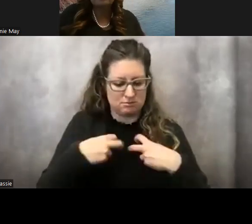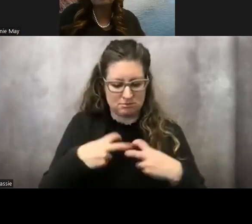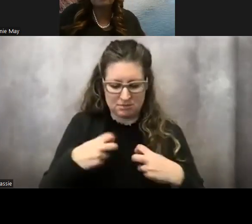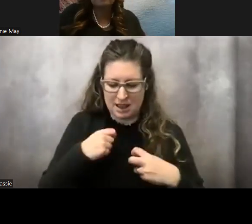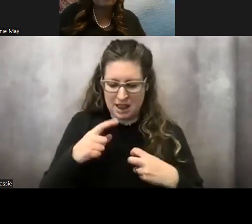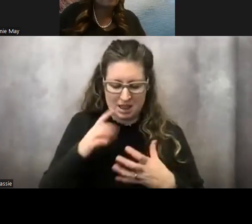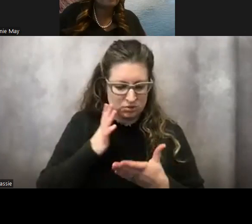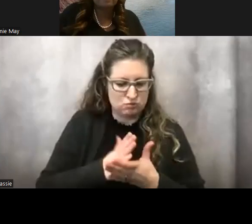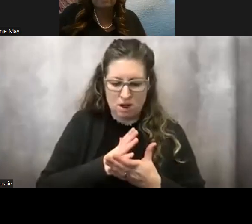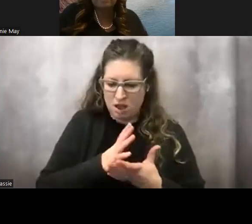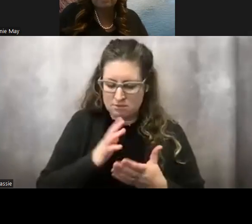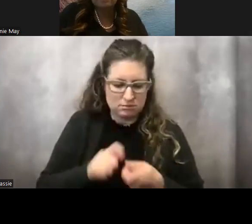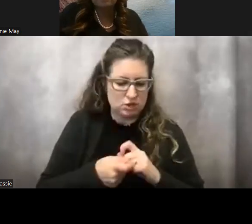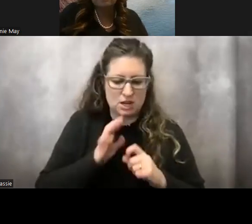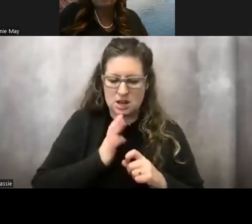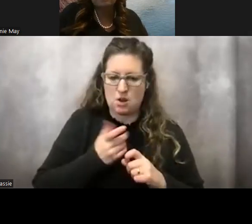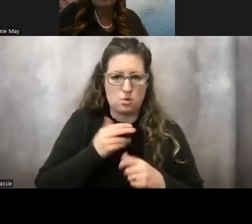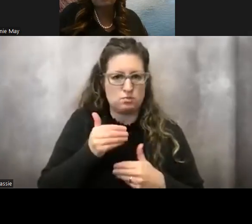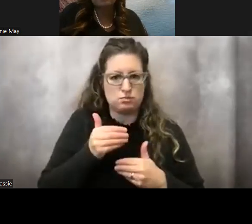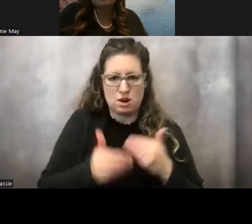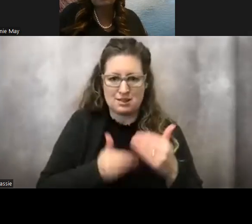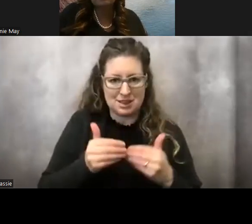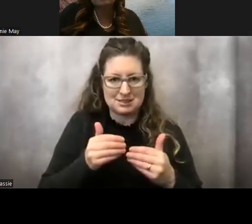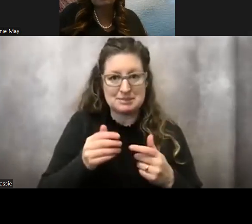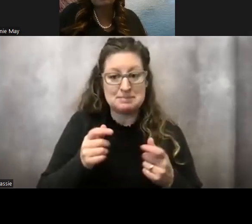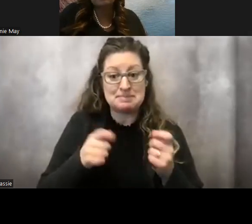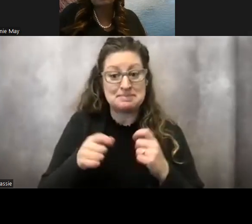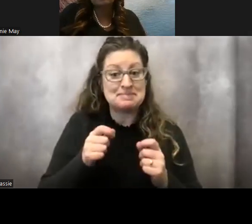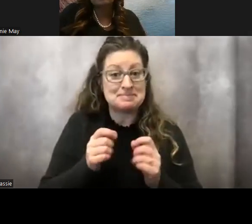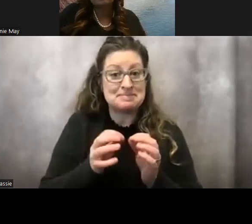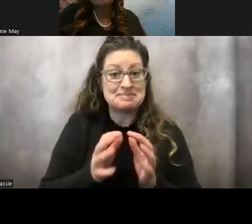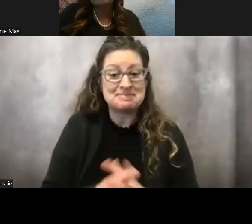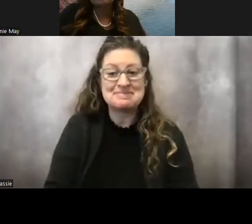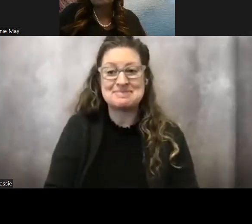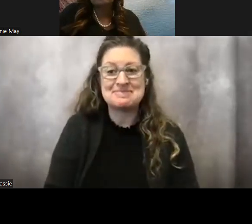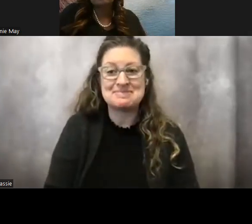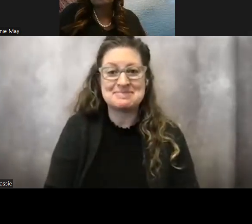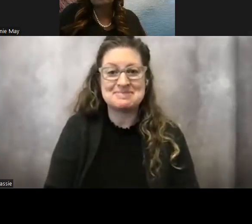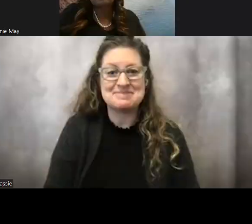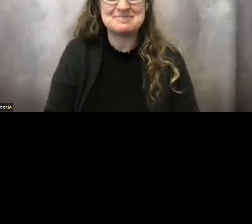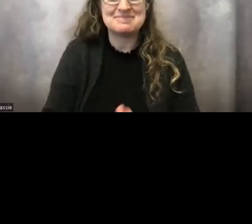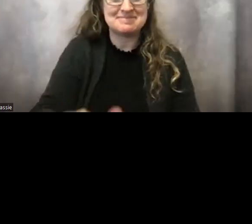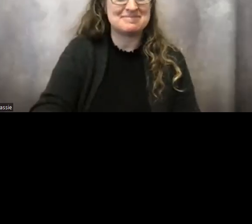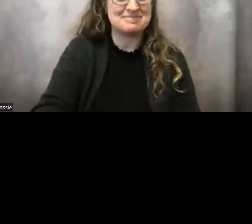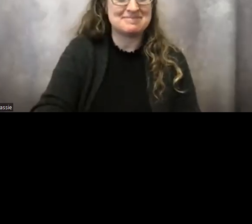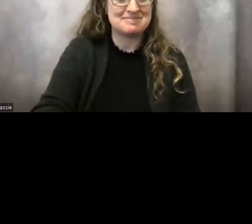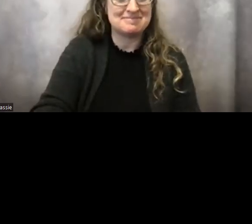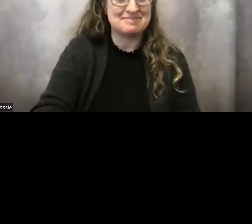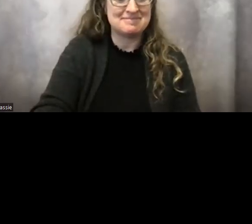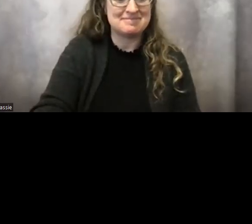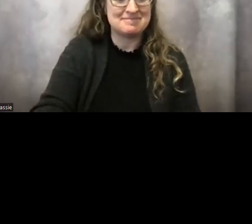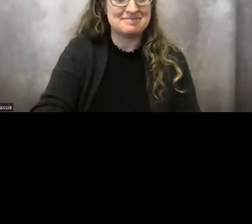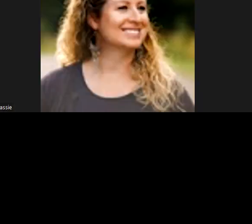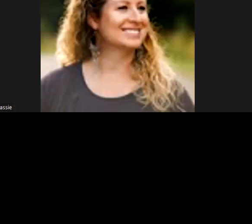But then again, as you mentioned earlier, to be successful, quote